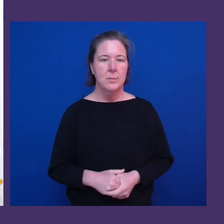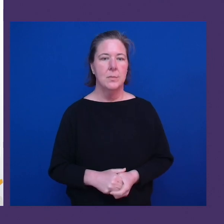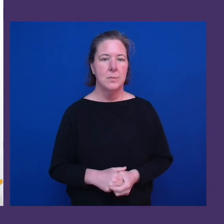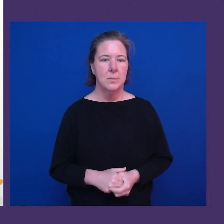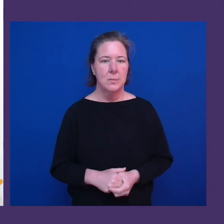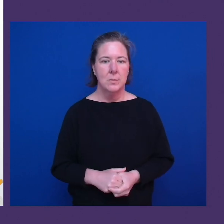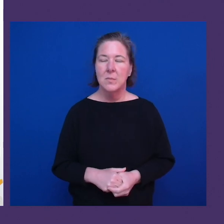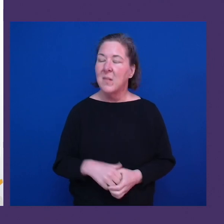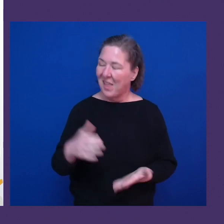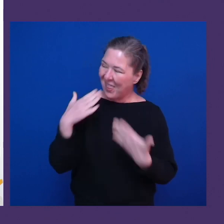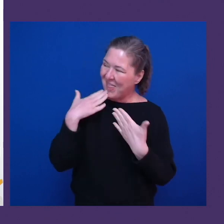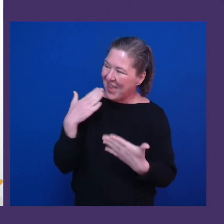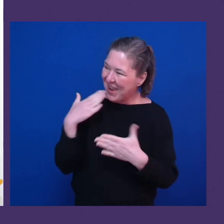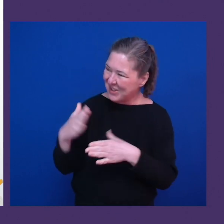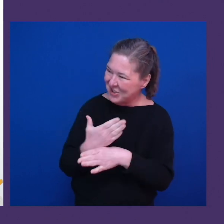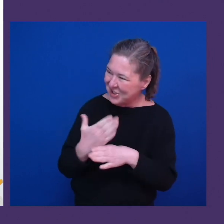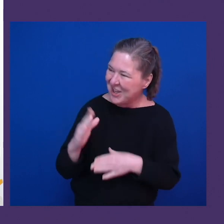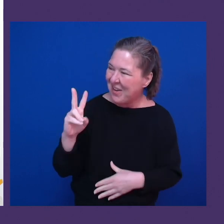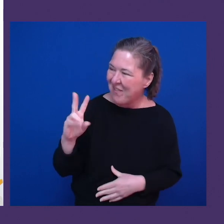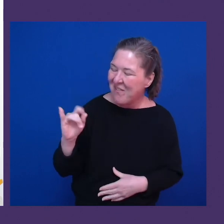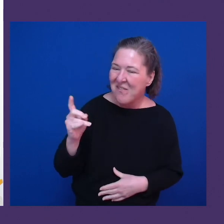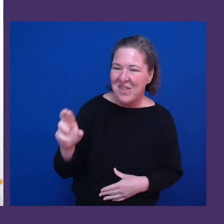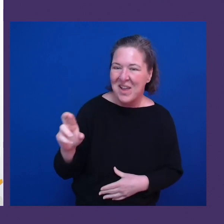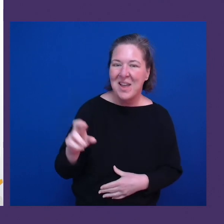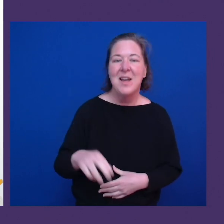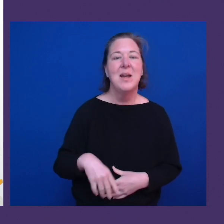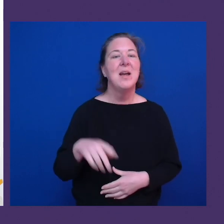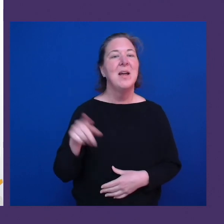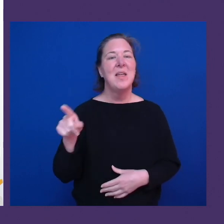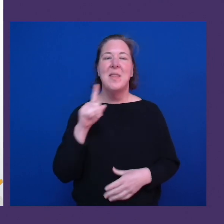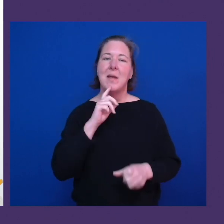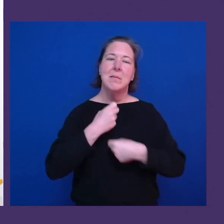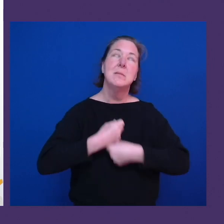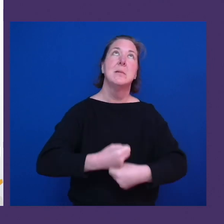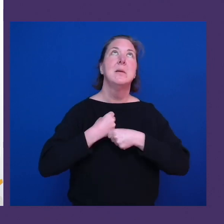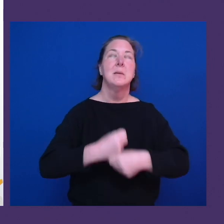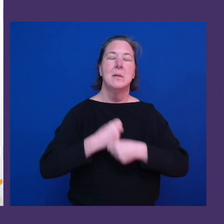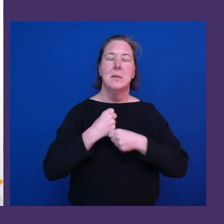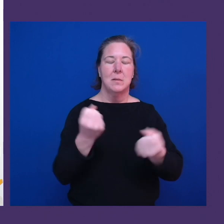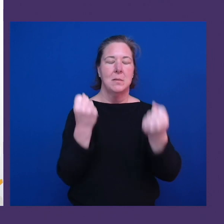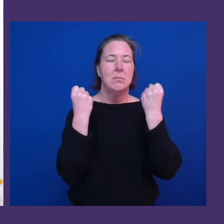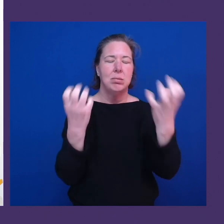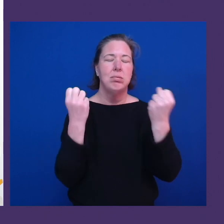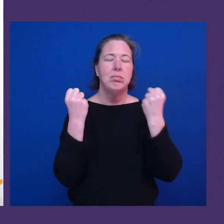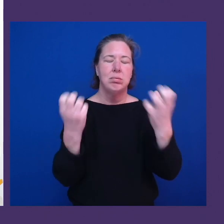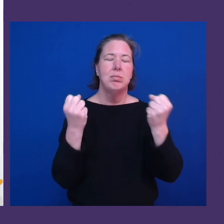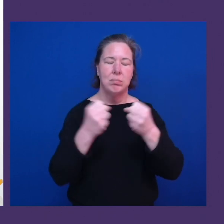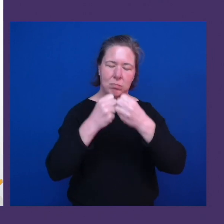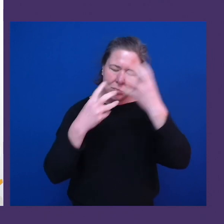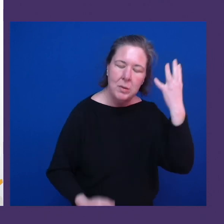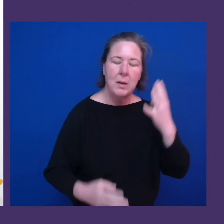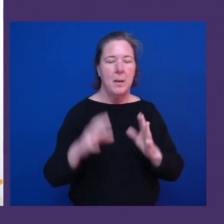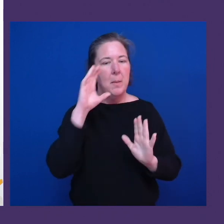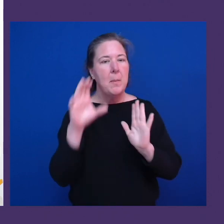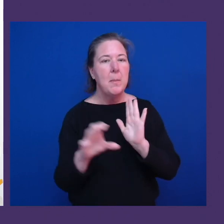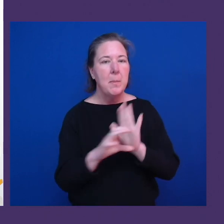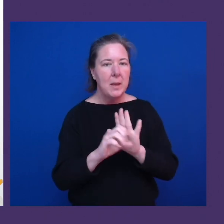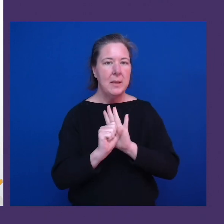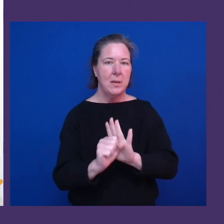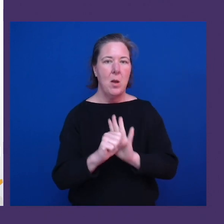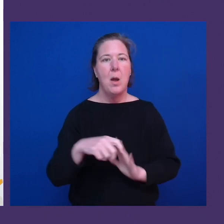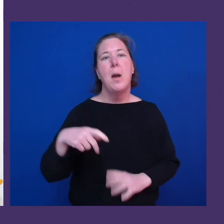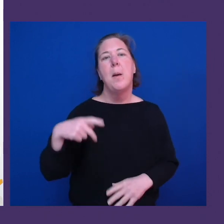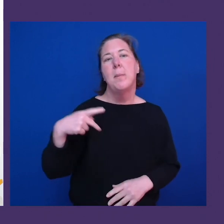Thanks for sharing that, Victor. Tobii Dynavox has created tens of thousands of picture communication symbols, or PCS as people call